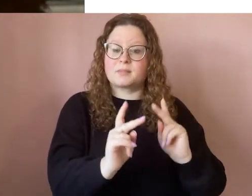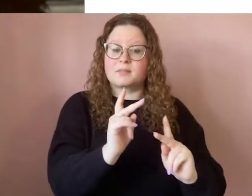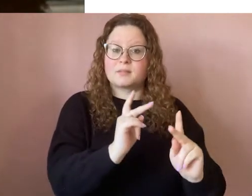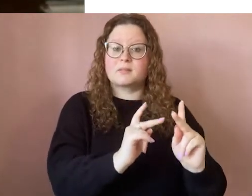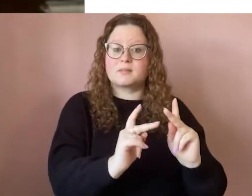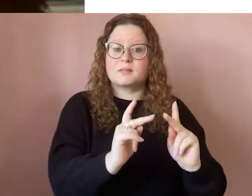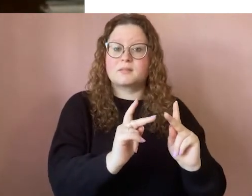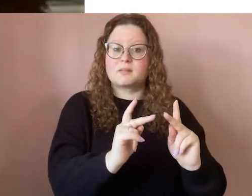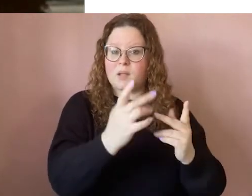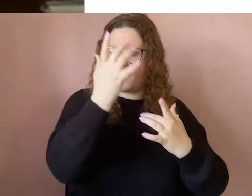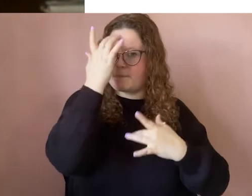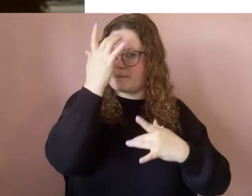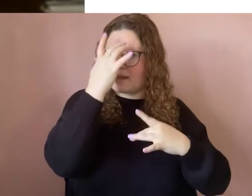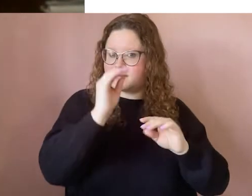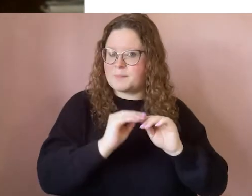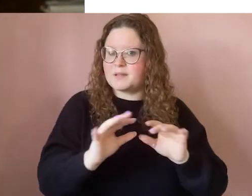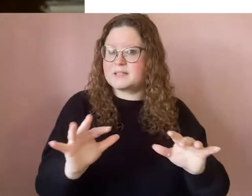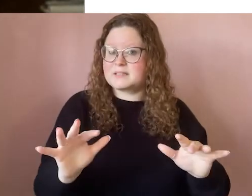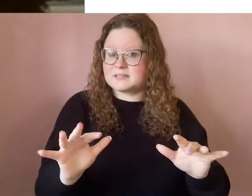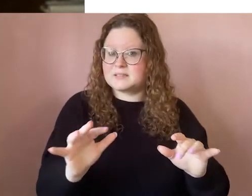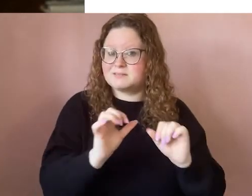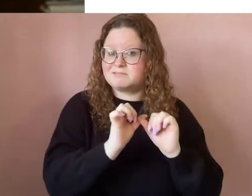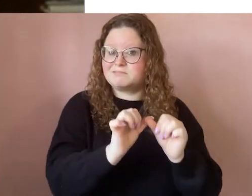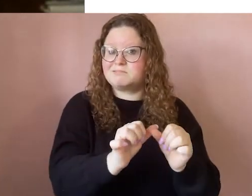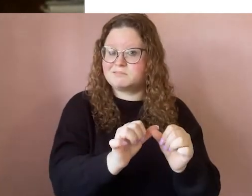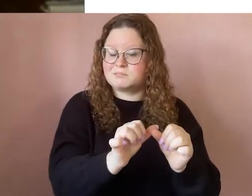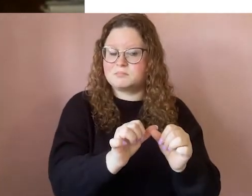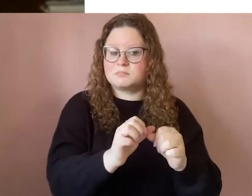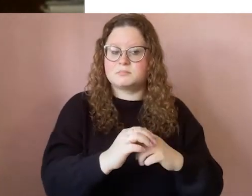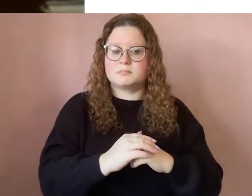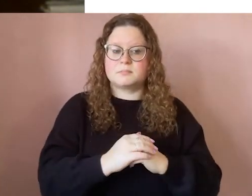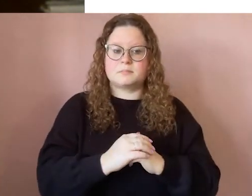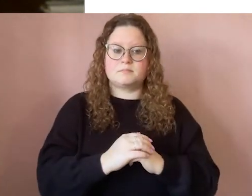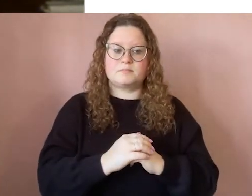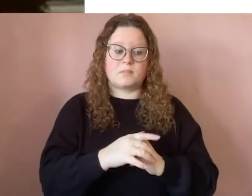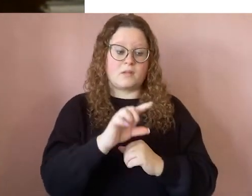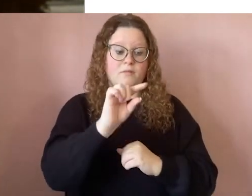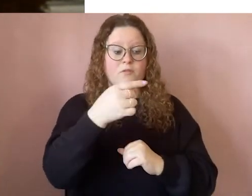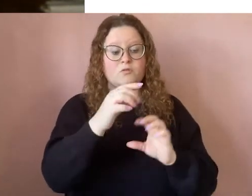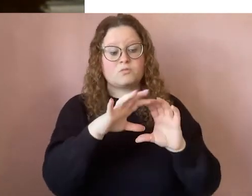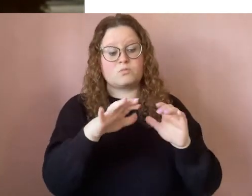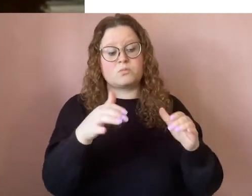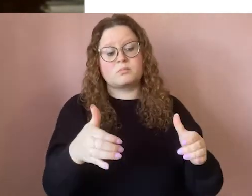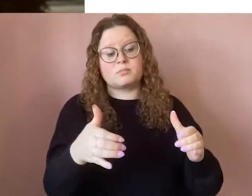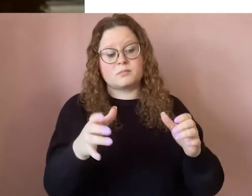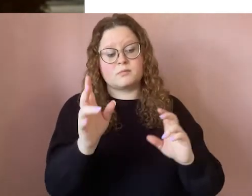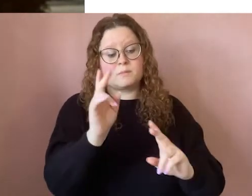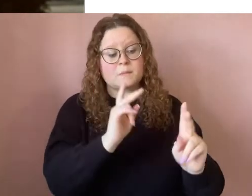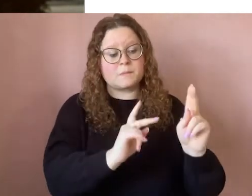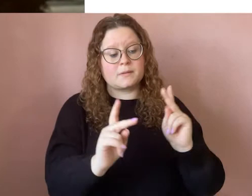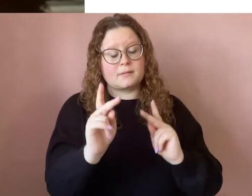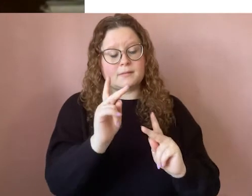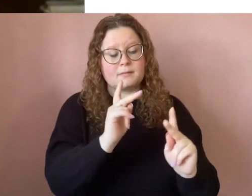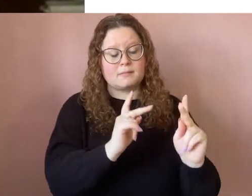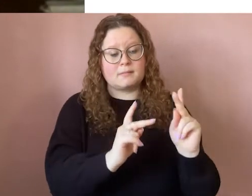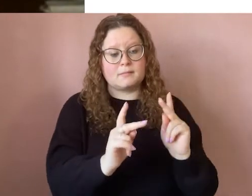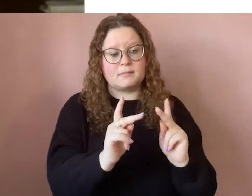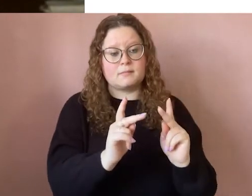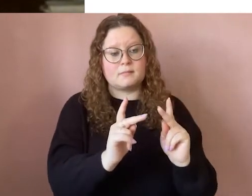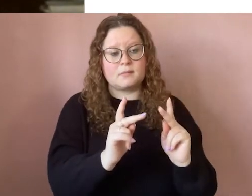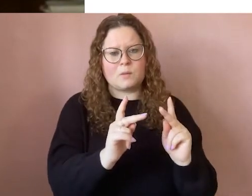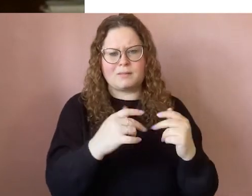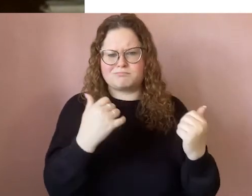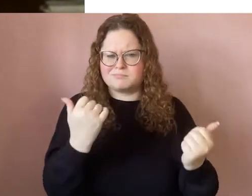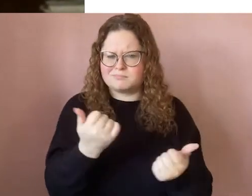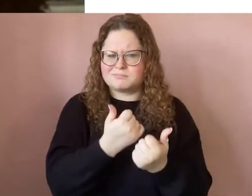the effects of a pandemic that will last. The first to grow into a world, however, with more